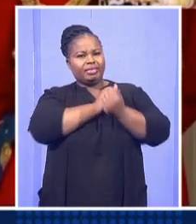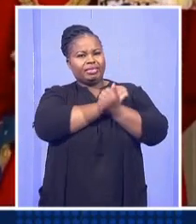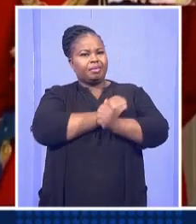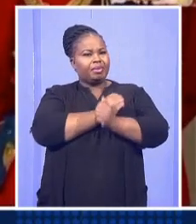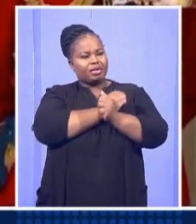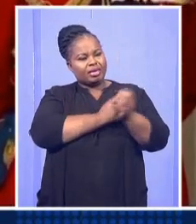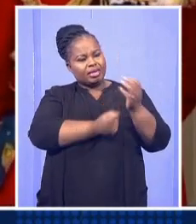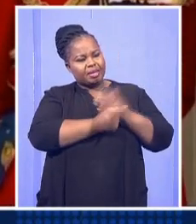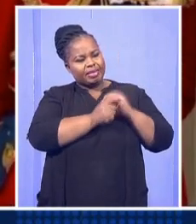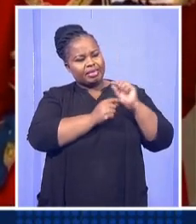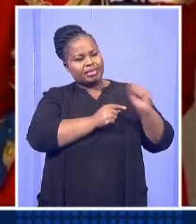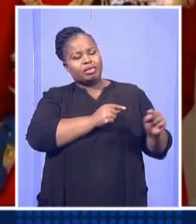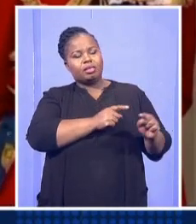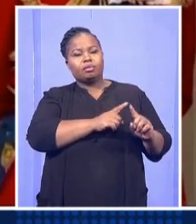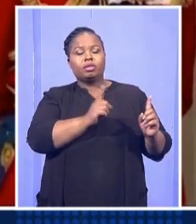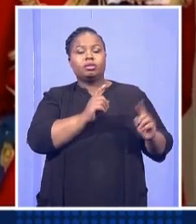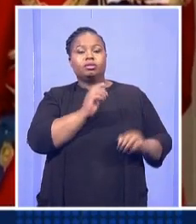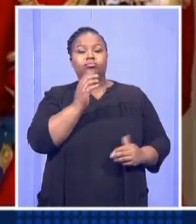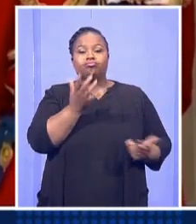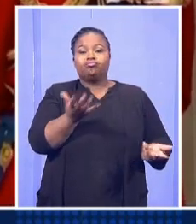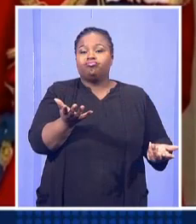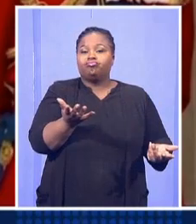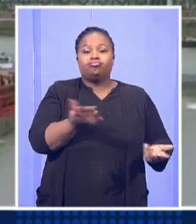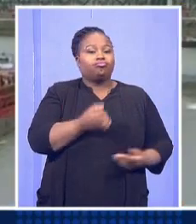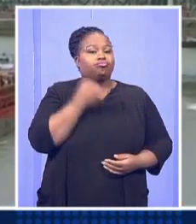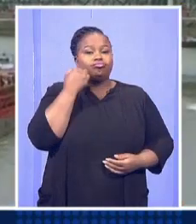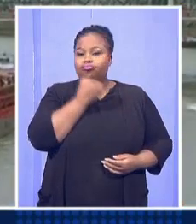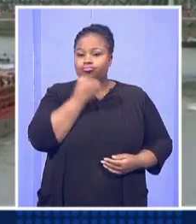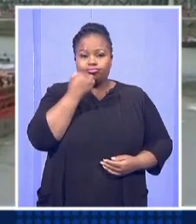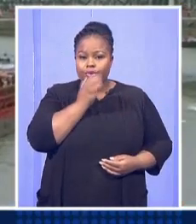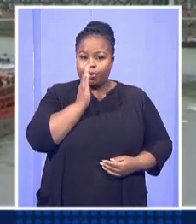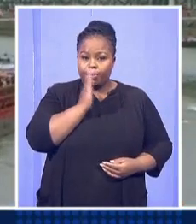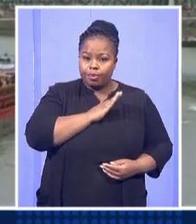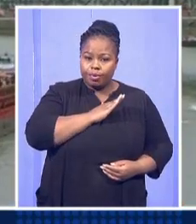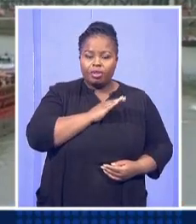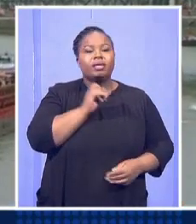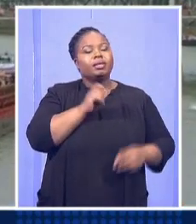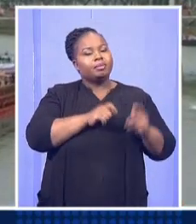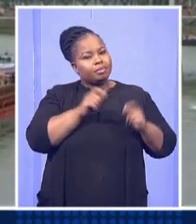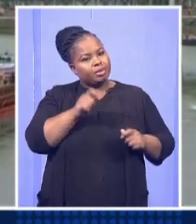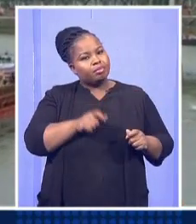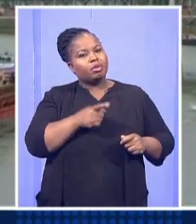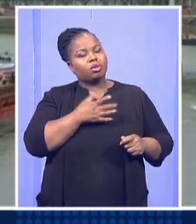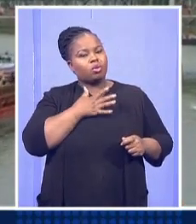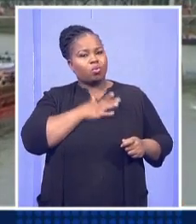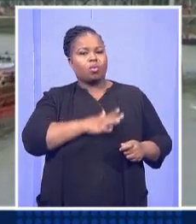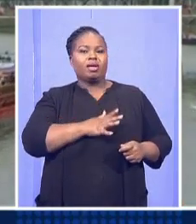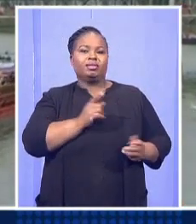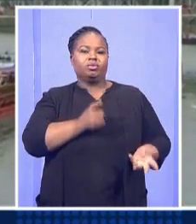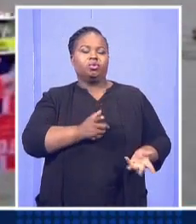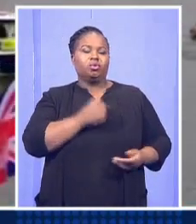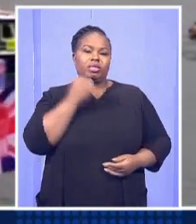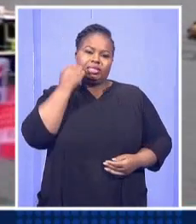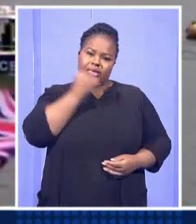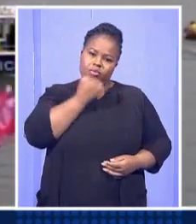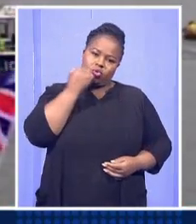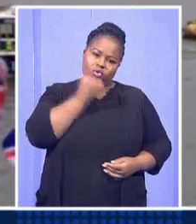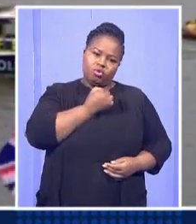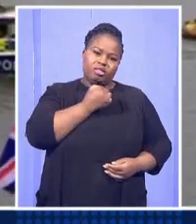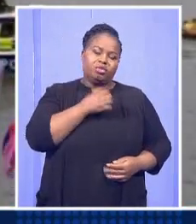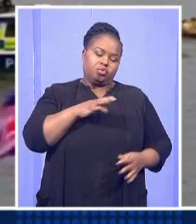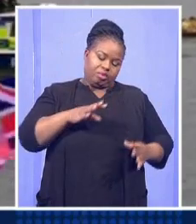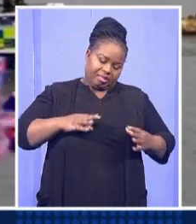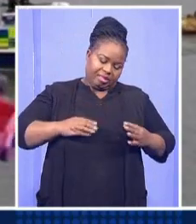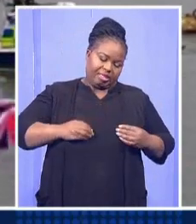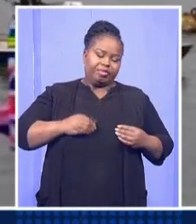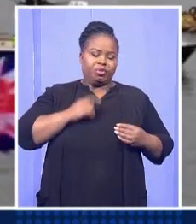all. But then he stopped short of giving an apology, and that is exactly what the people of Jamaica are agitating for, just an apology and an acknowledgement of how